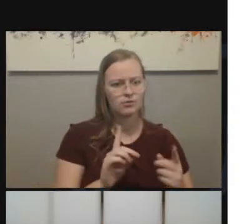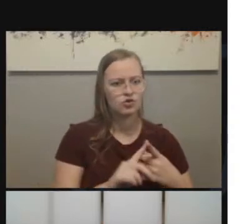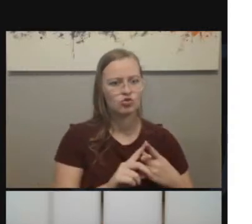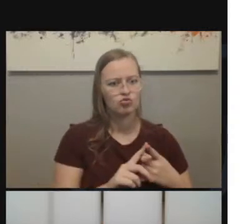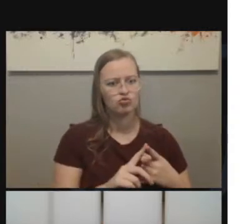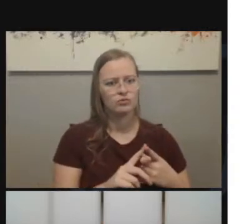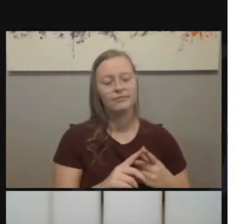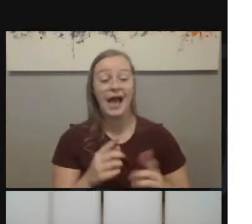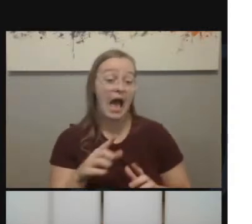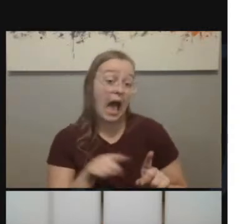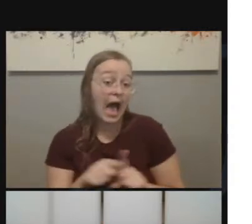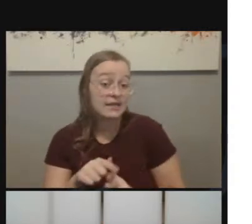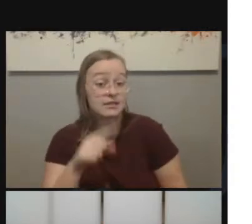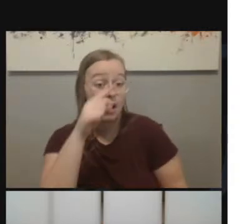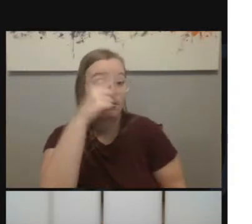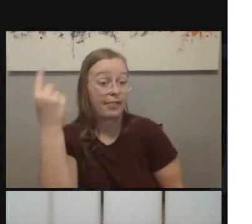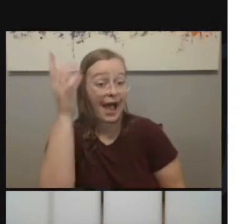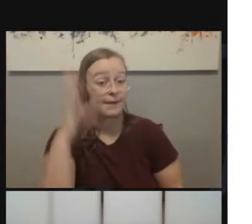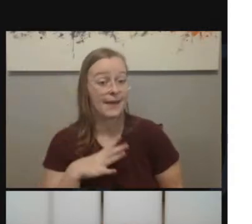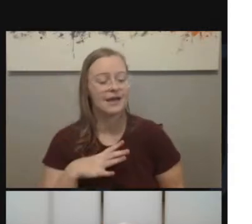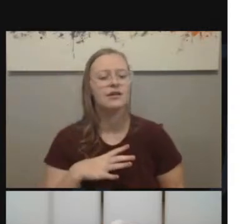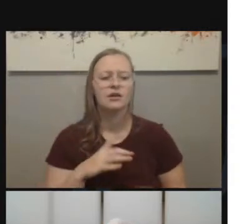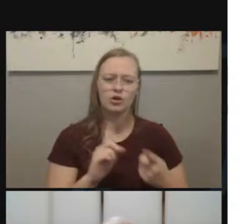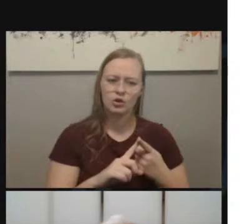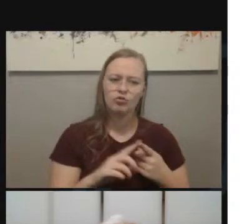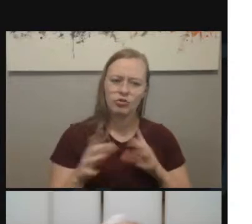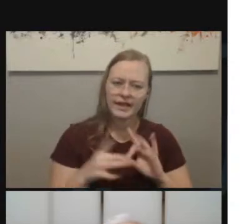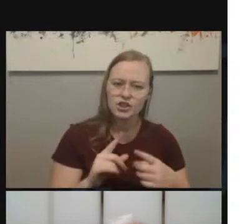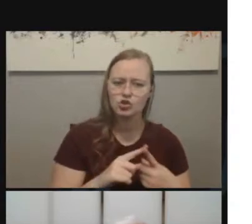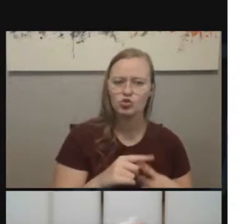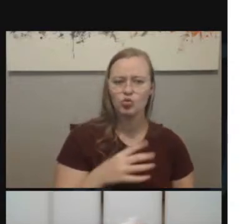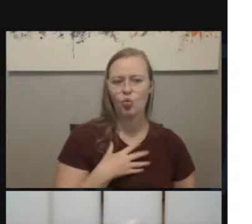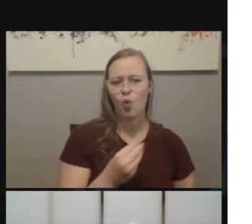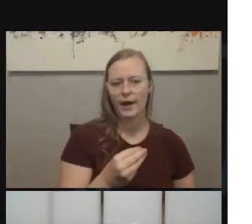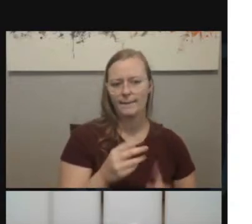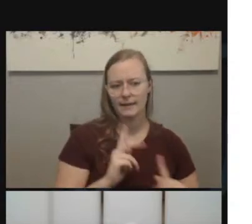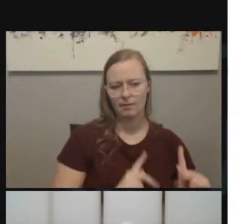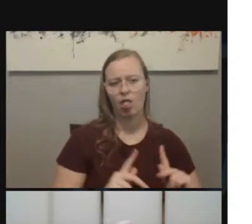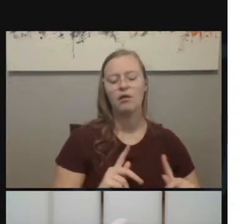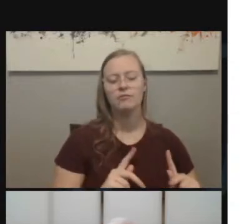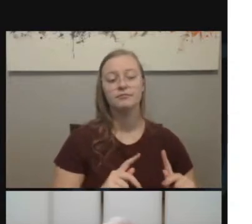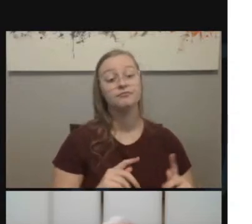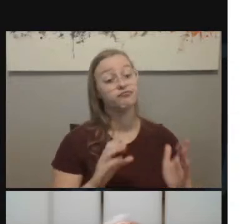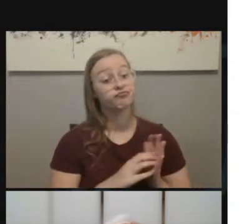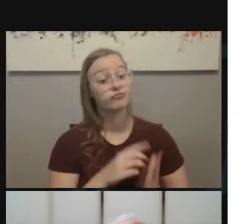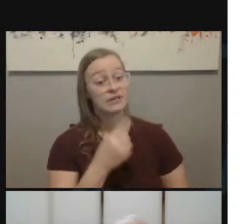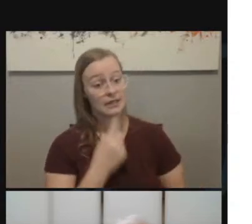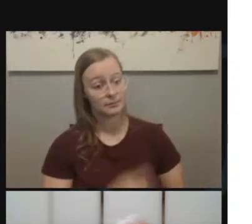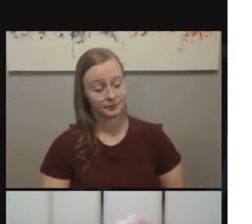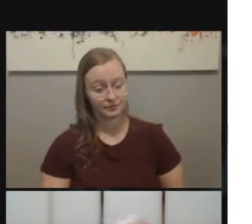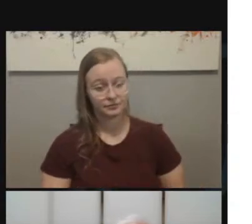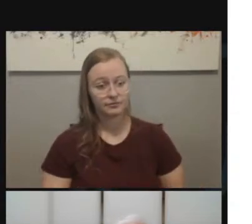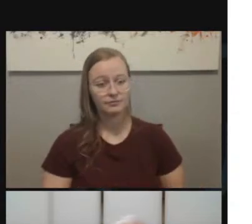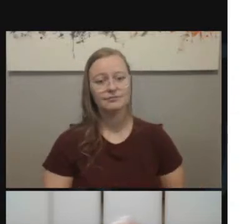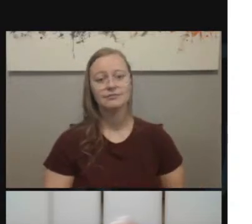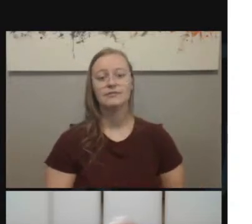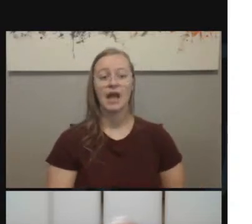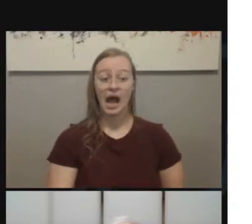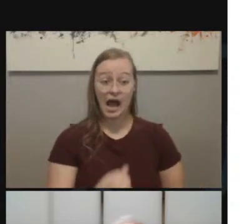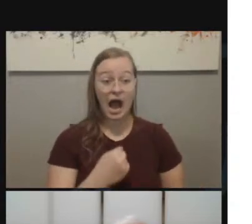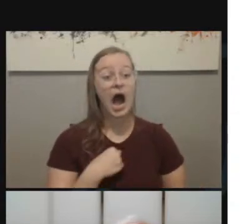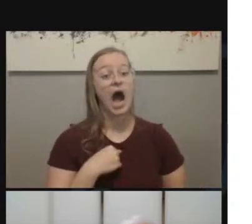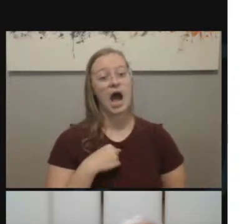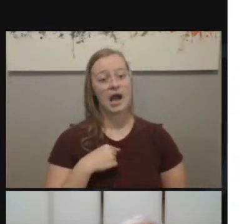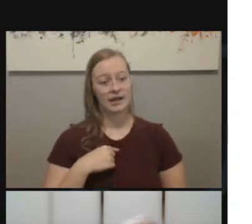as a Black man to white people. And here's what he said. I have been making a